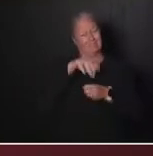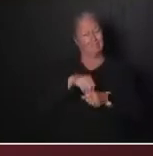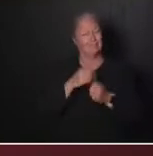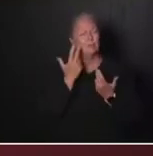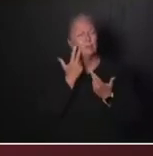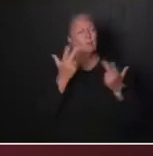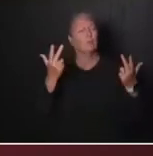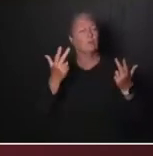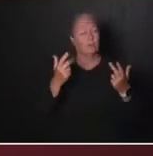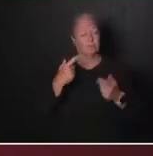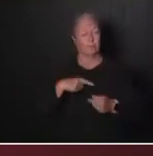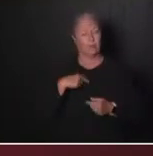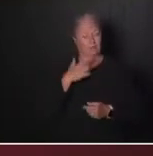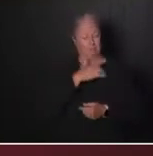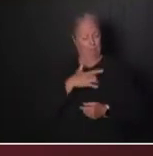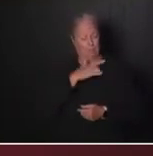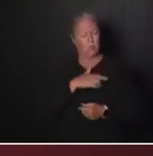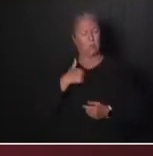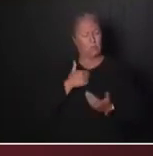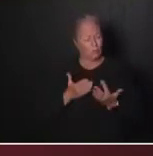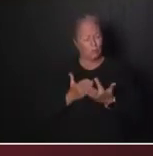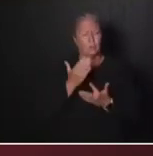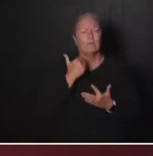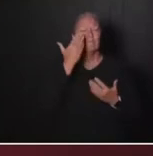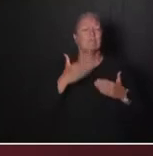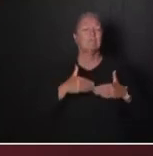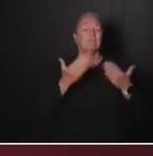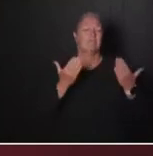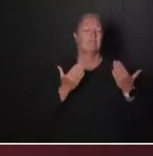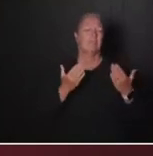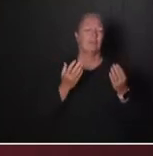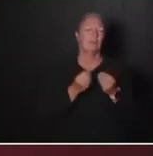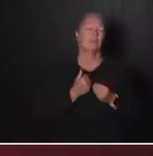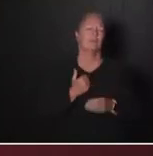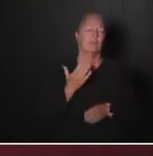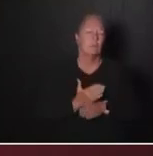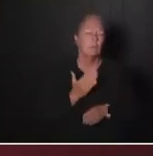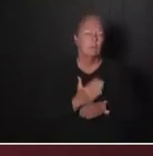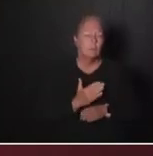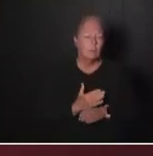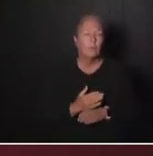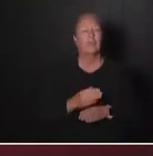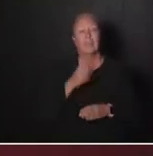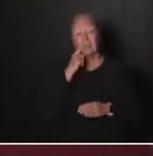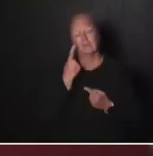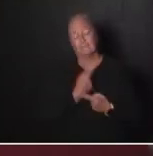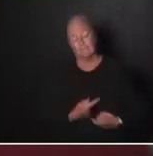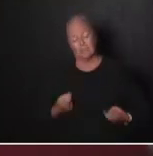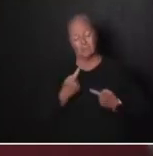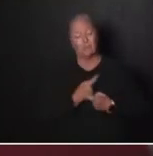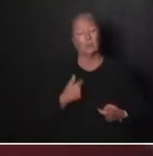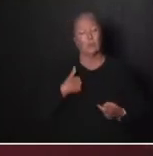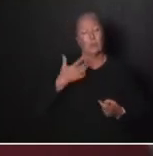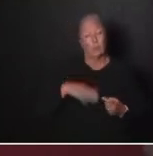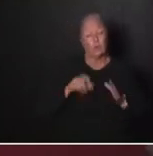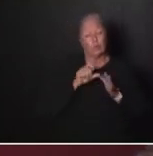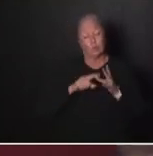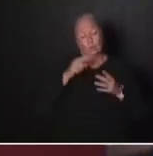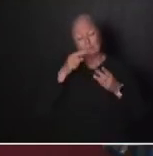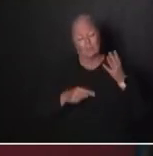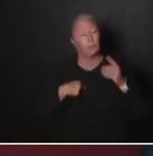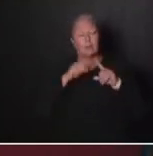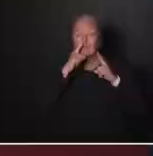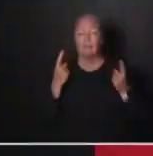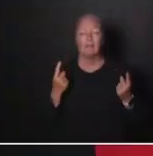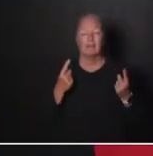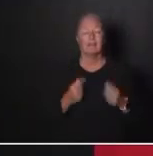that we deal with that every day. We deal with the emotion of what we do and how frustrating it is that we can't do what we want to do. Yep.